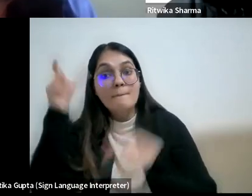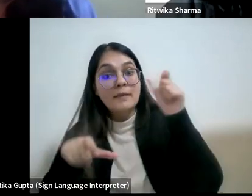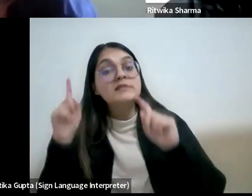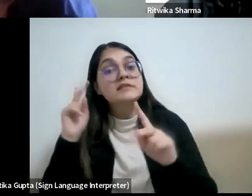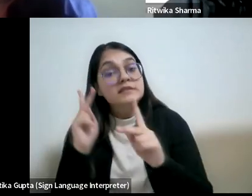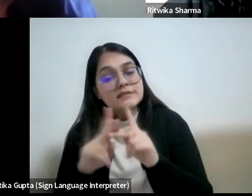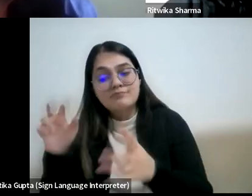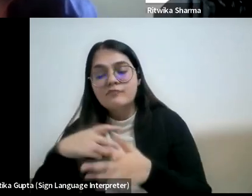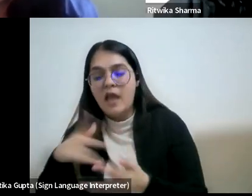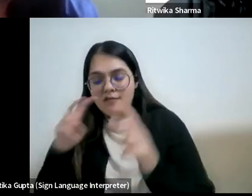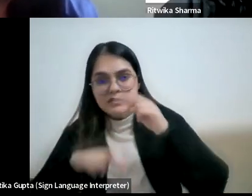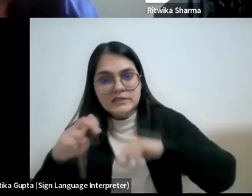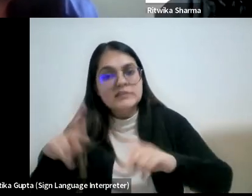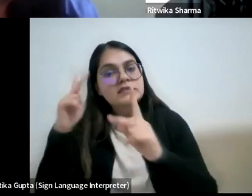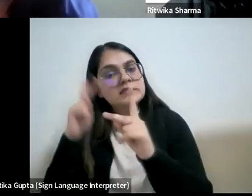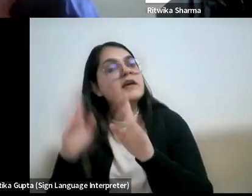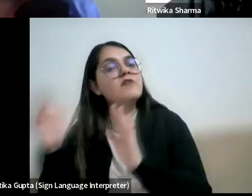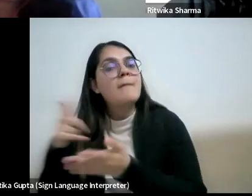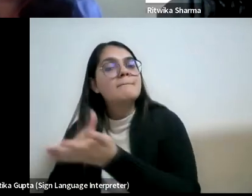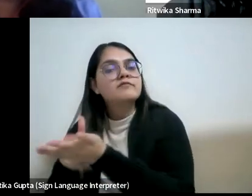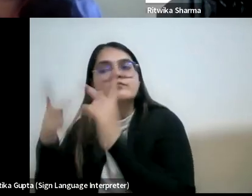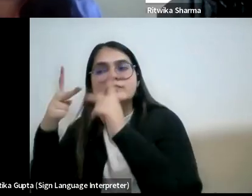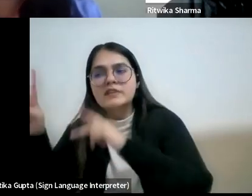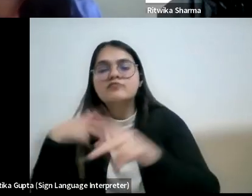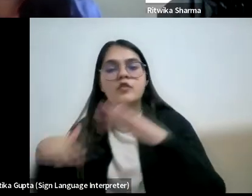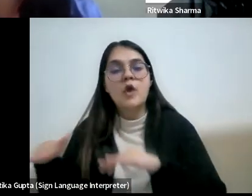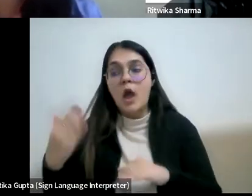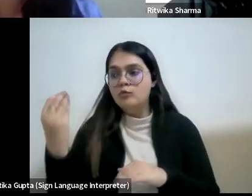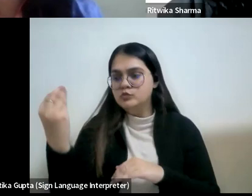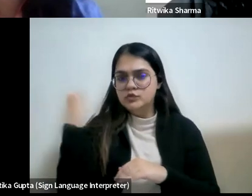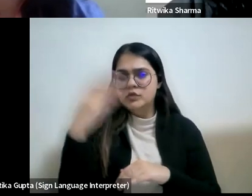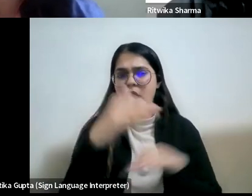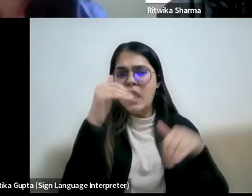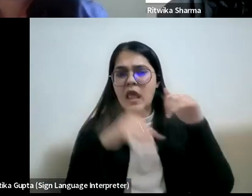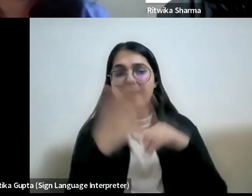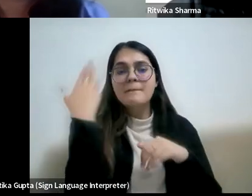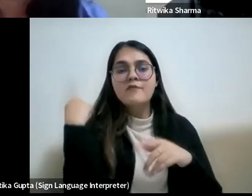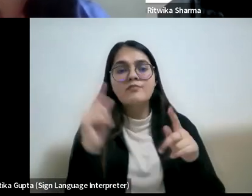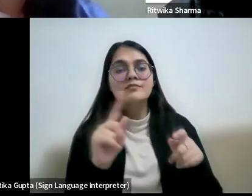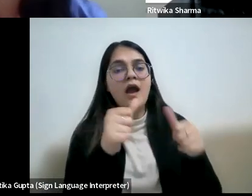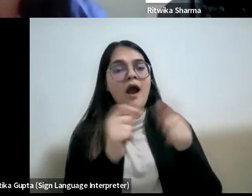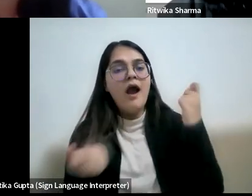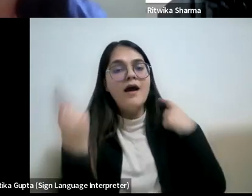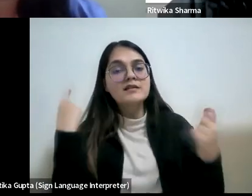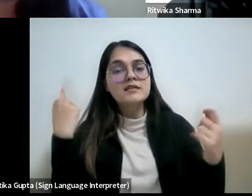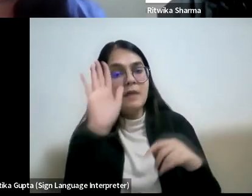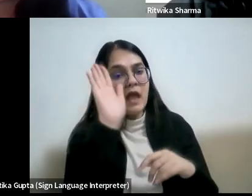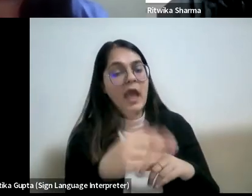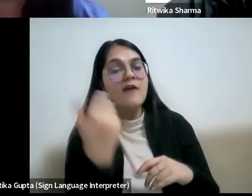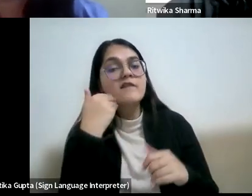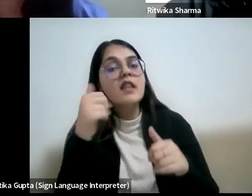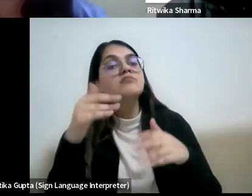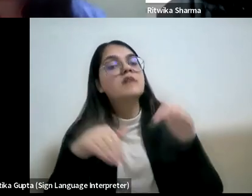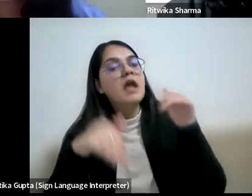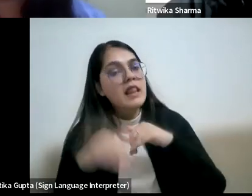good lesson for researchers. Also, the elections. I was in Assam when the Assam elections were going on. I was in Bengal when the Bengal elections were